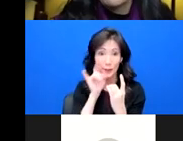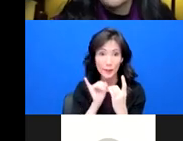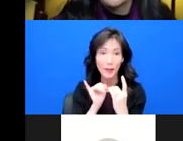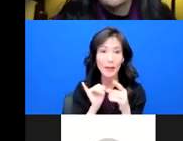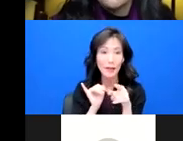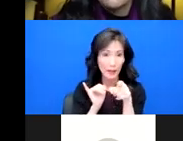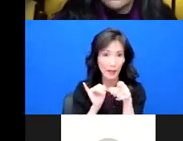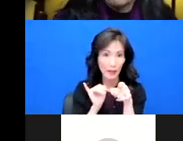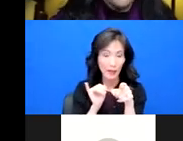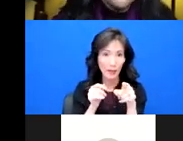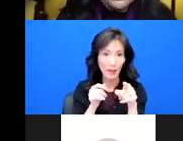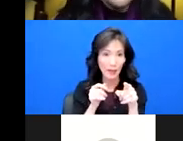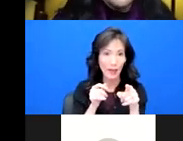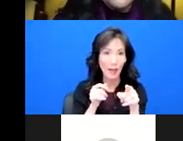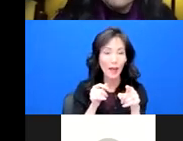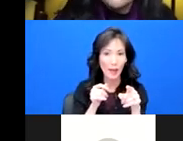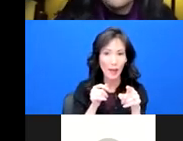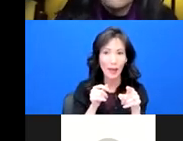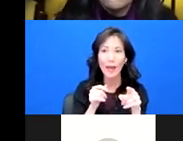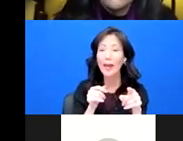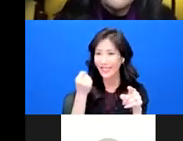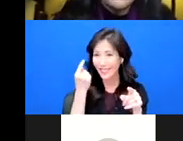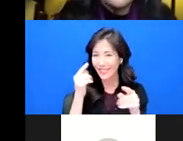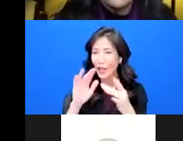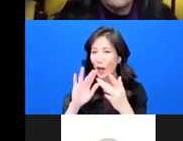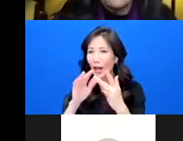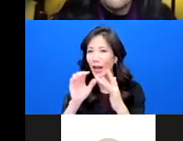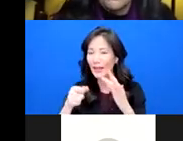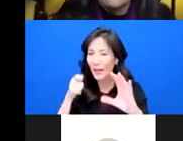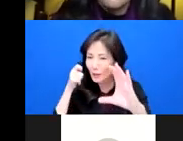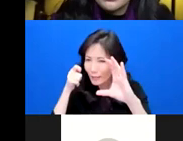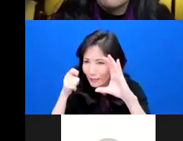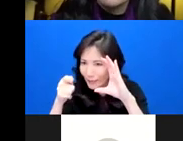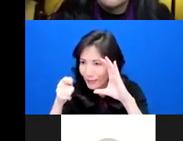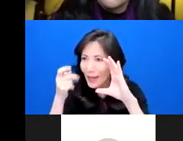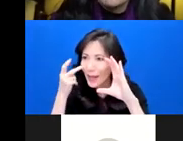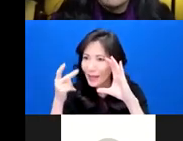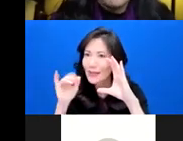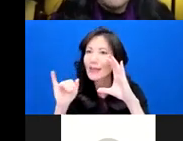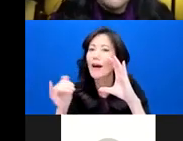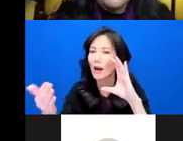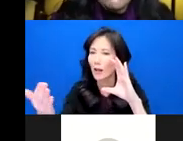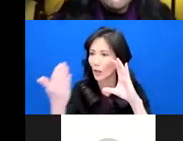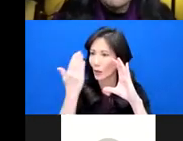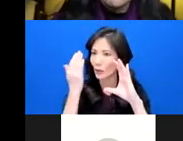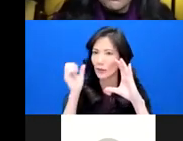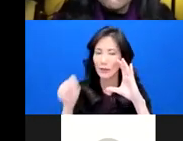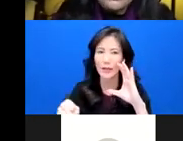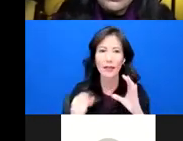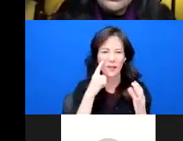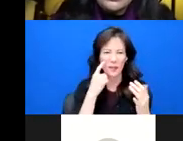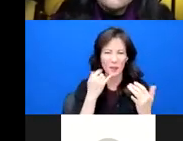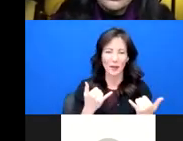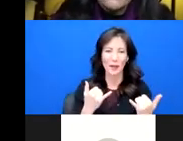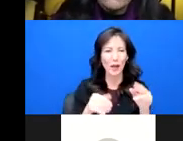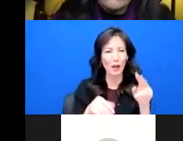So we have a zoomed in version of this, and you'll be able to kind of zoom in with your own PDF. But what we want to look at here for the